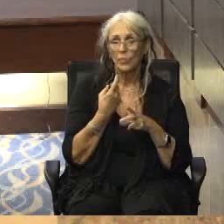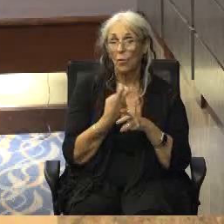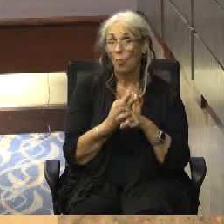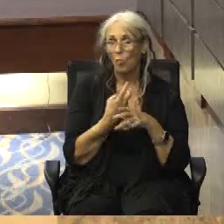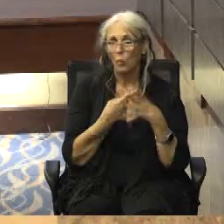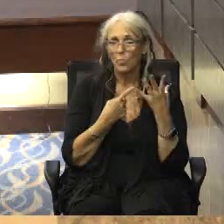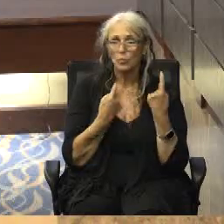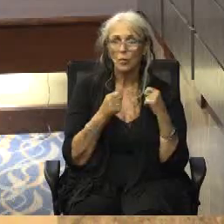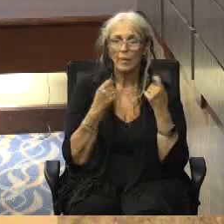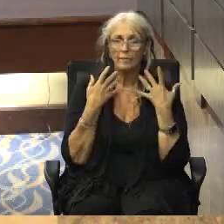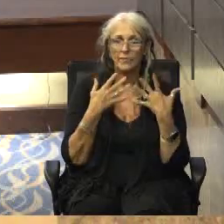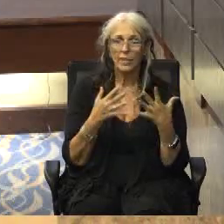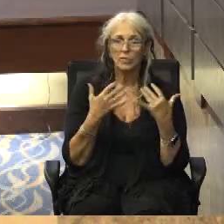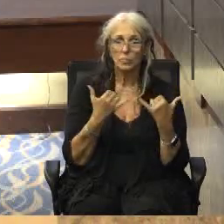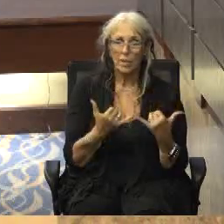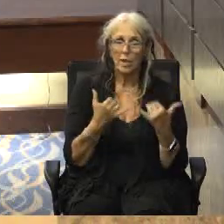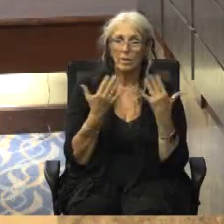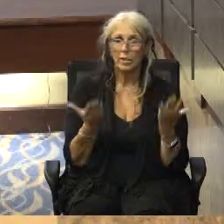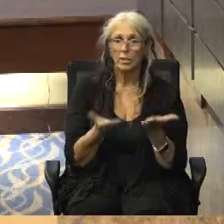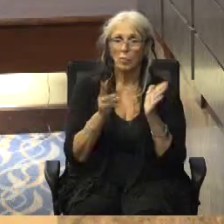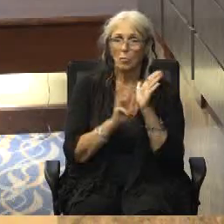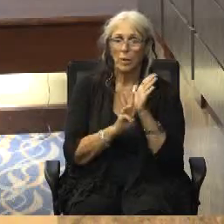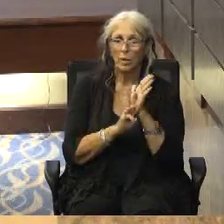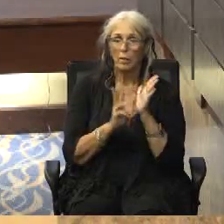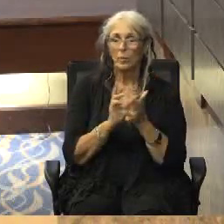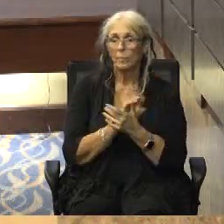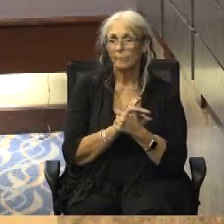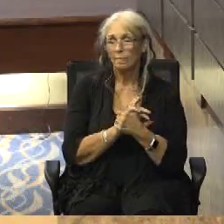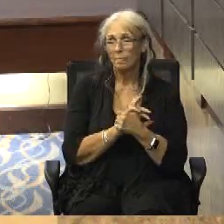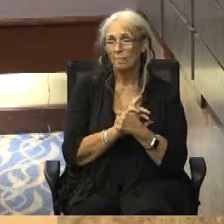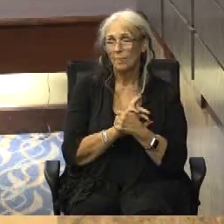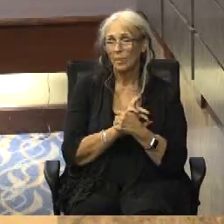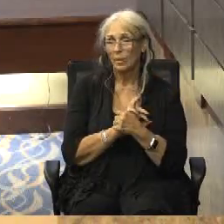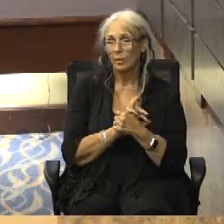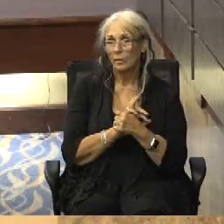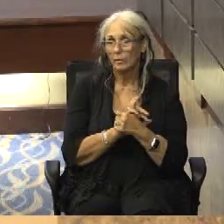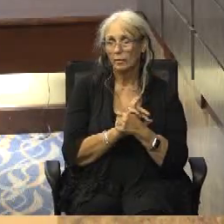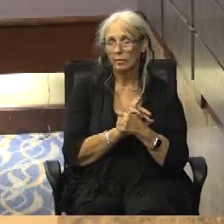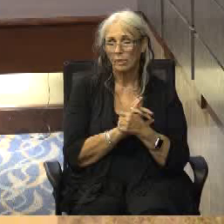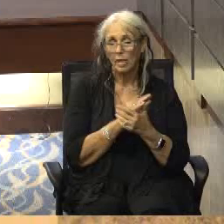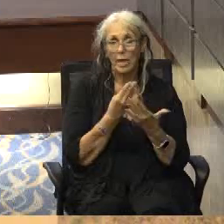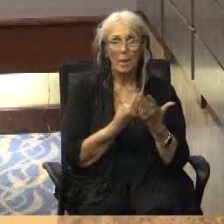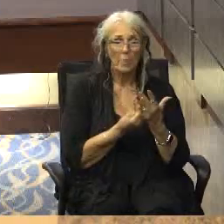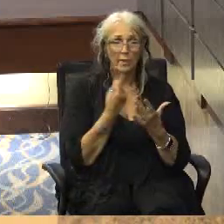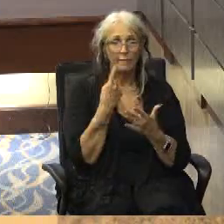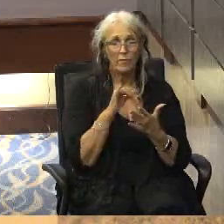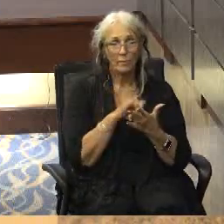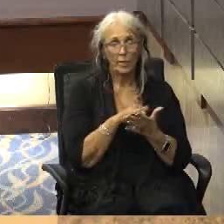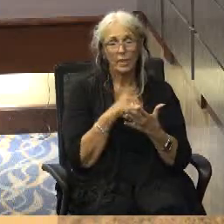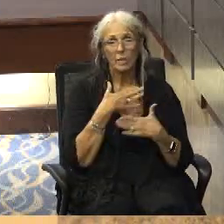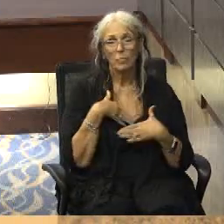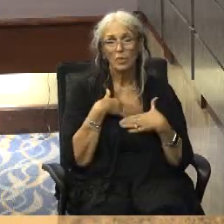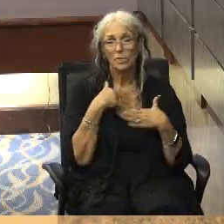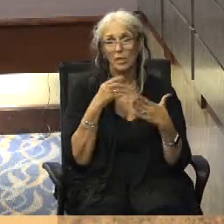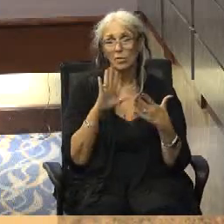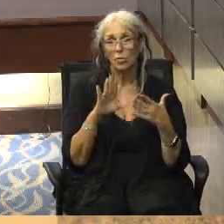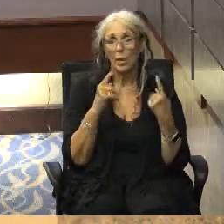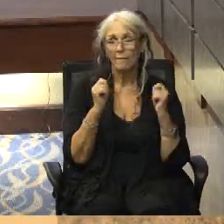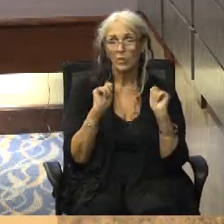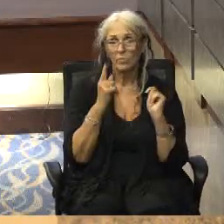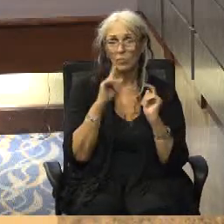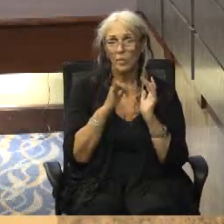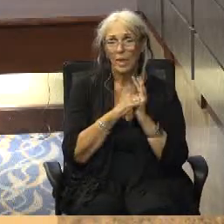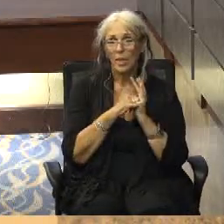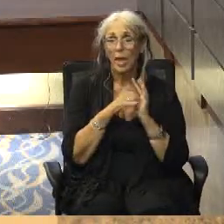trying to get done here in Waco, and we're using these ARPA dollars for that. So I appreciate your efforts on making that all work.